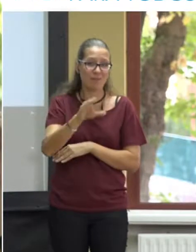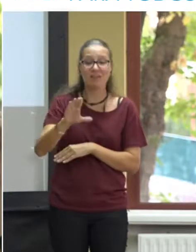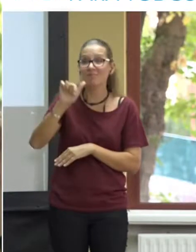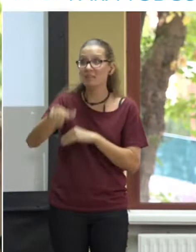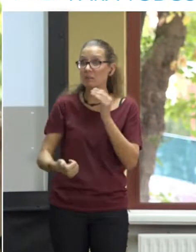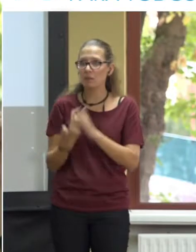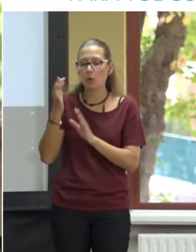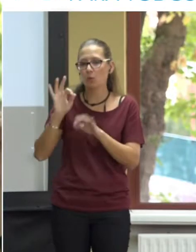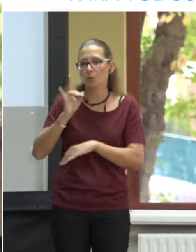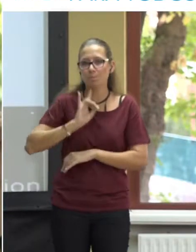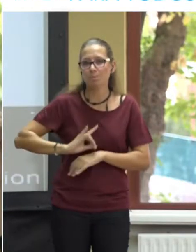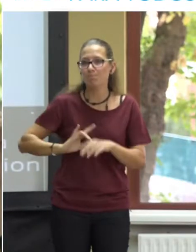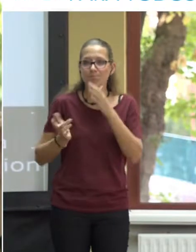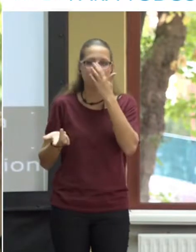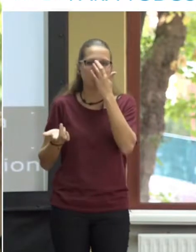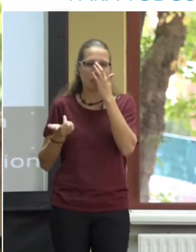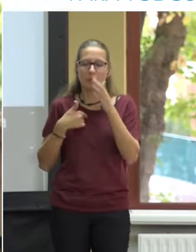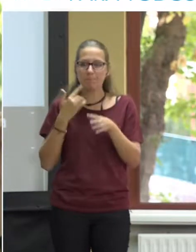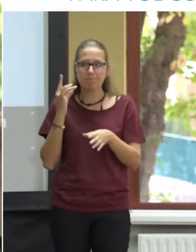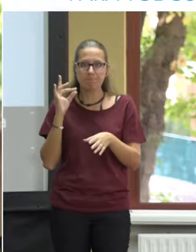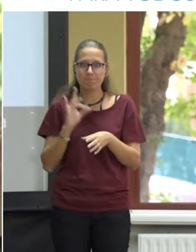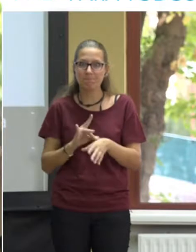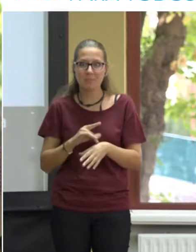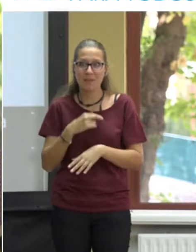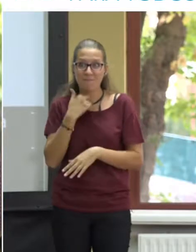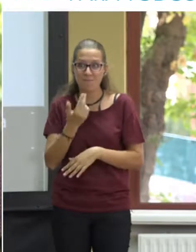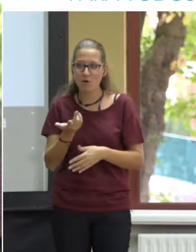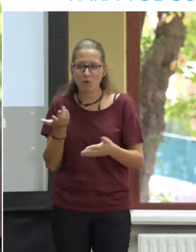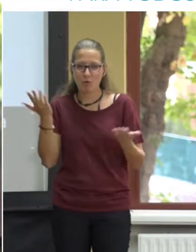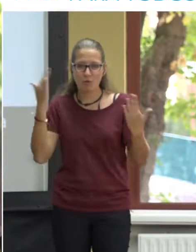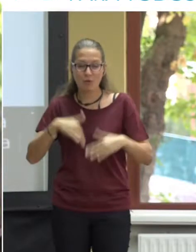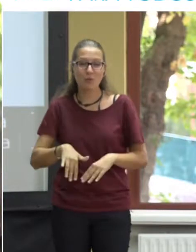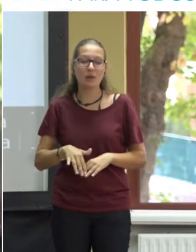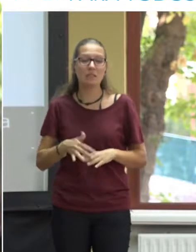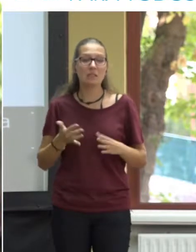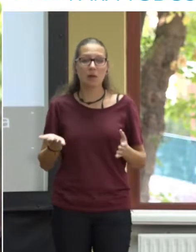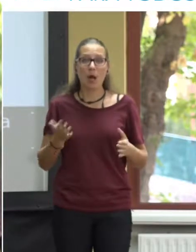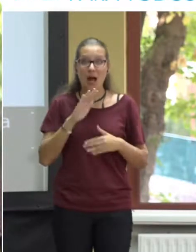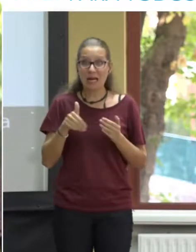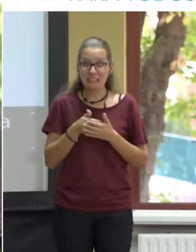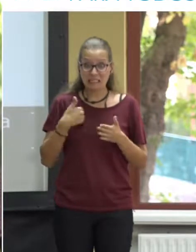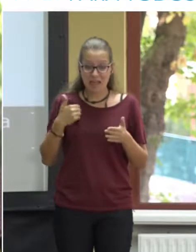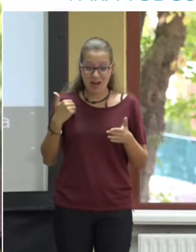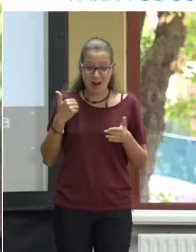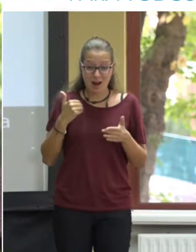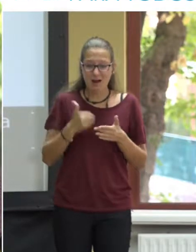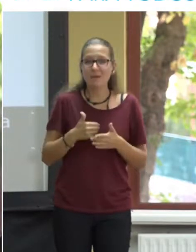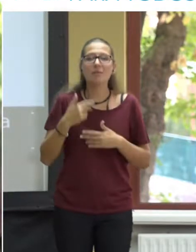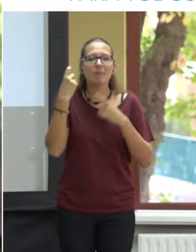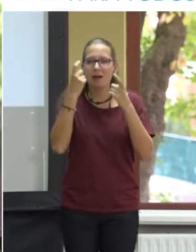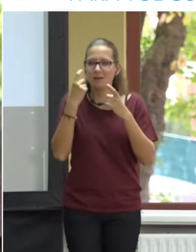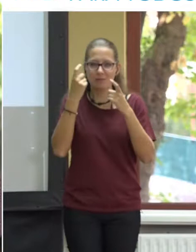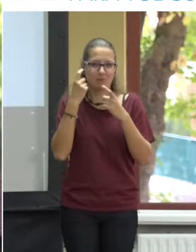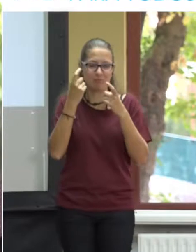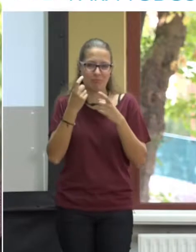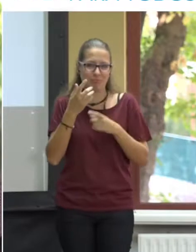this morning. He was feeling sick. He could not even talk. And he has tried